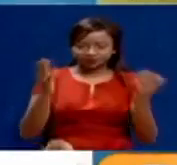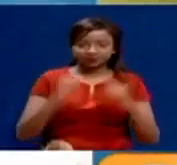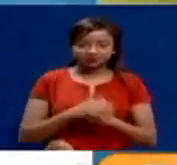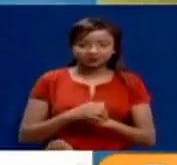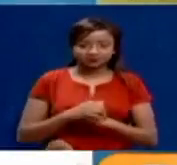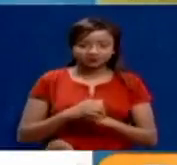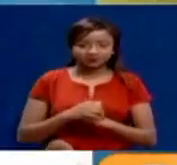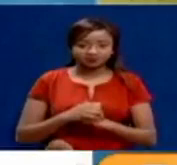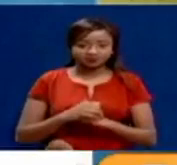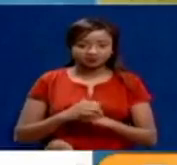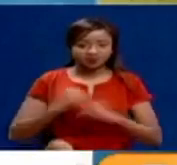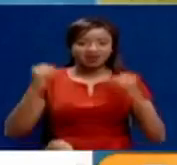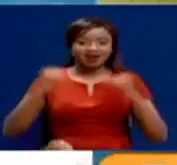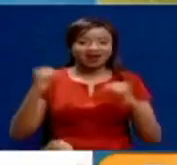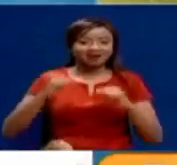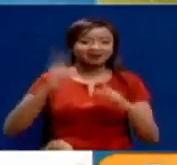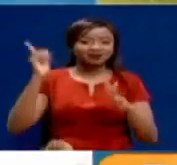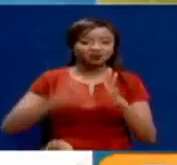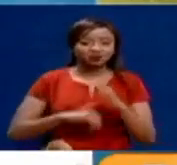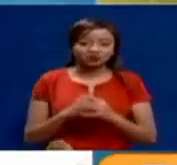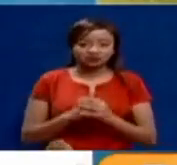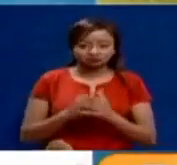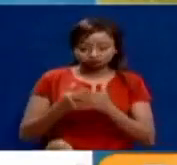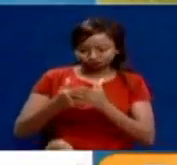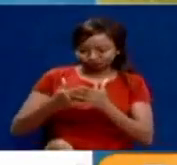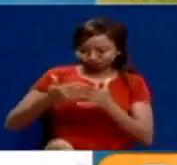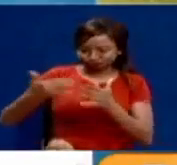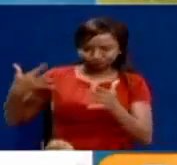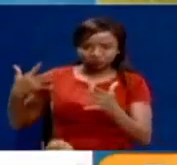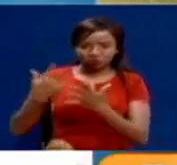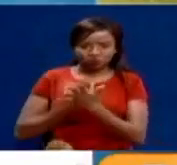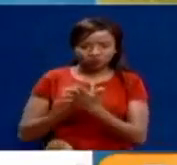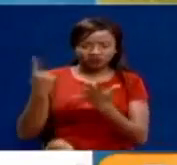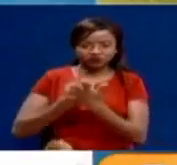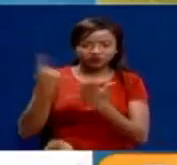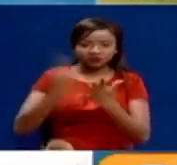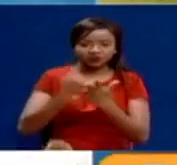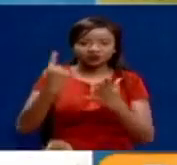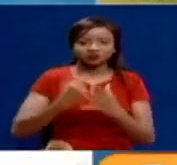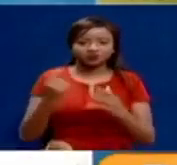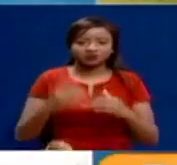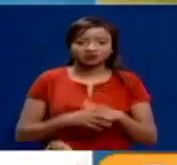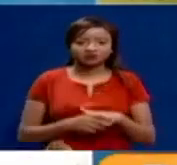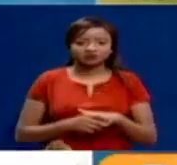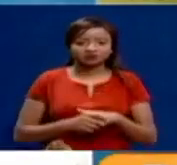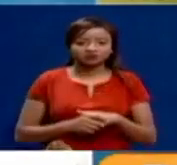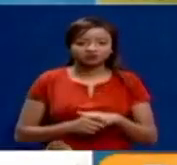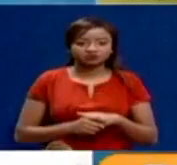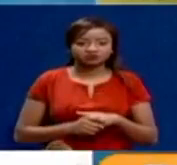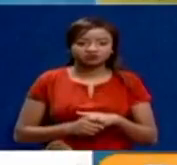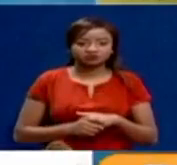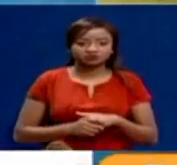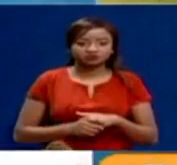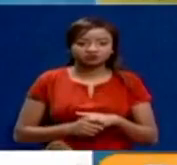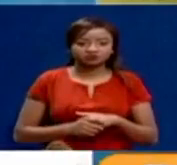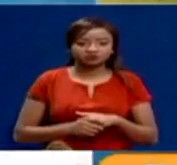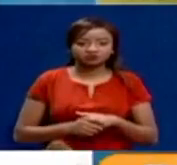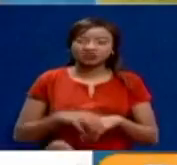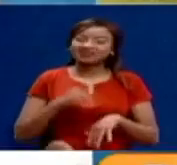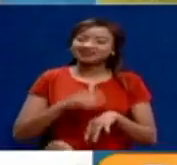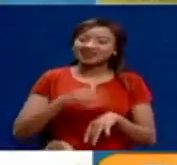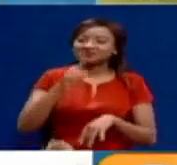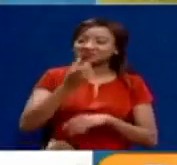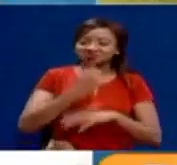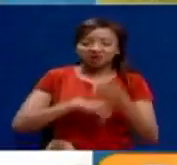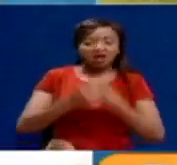that over the last several weeks or so, even as you are going about your